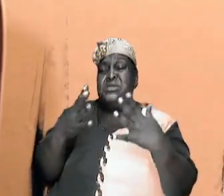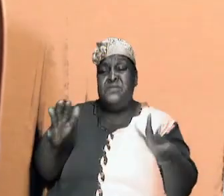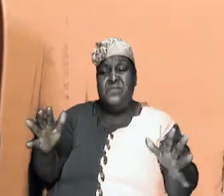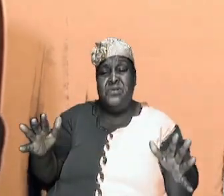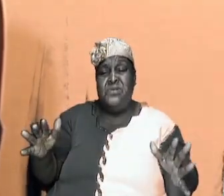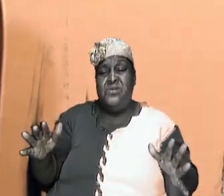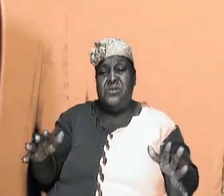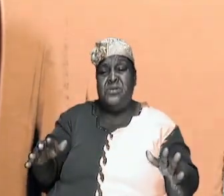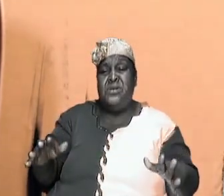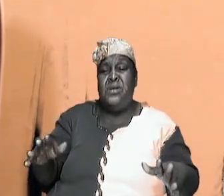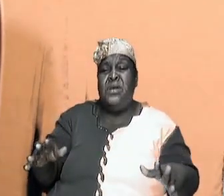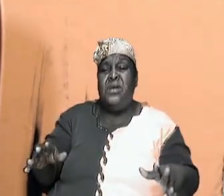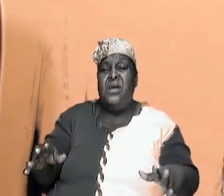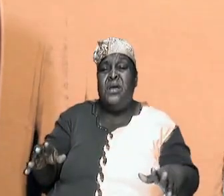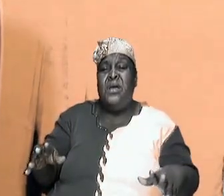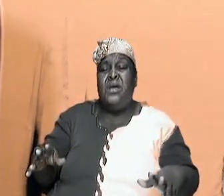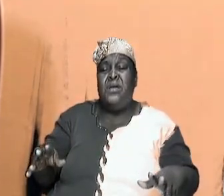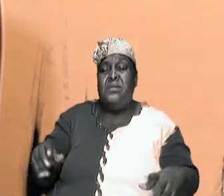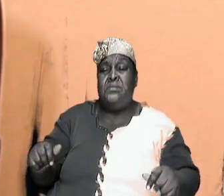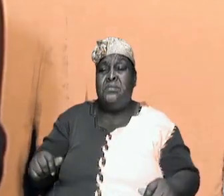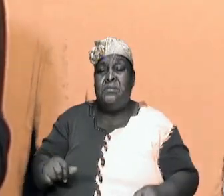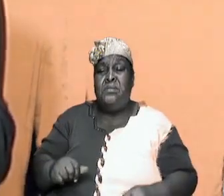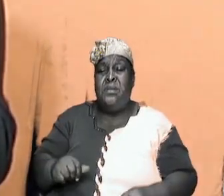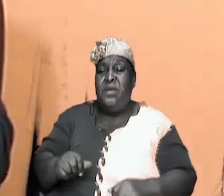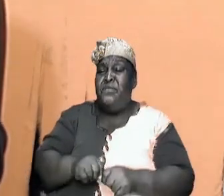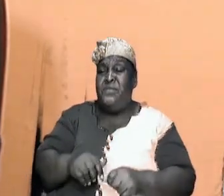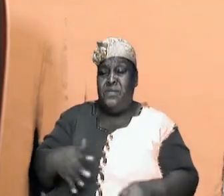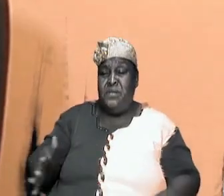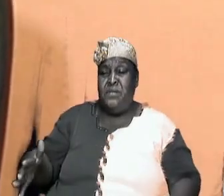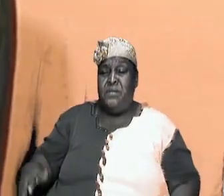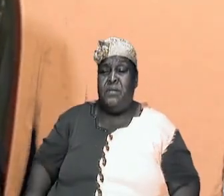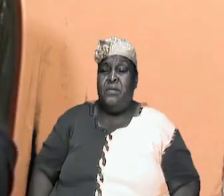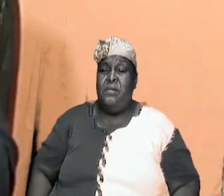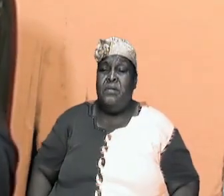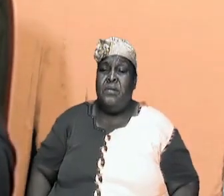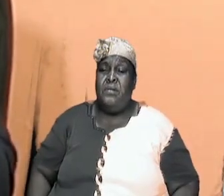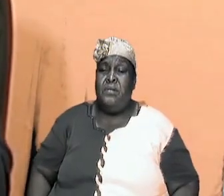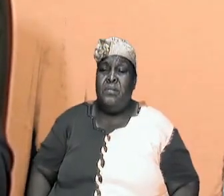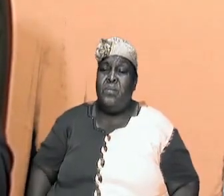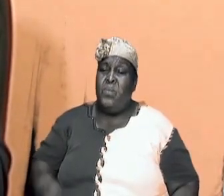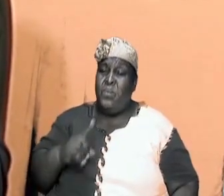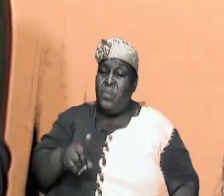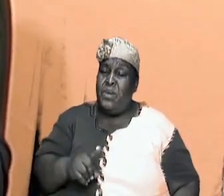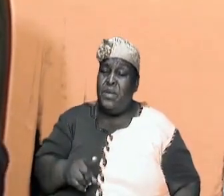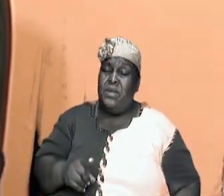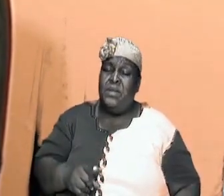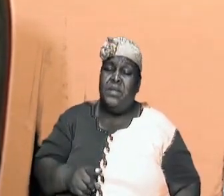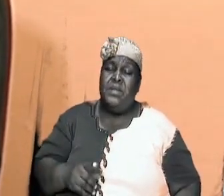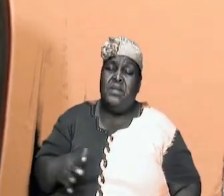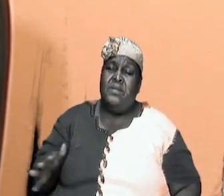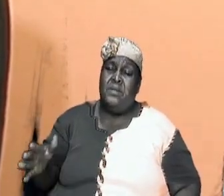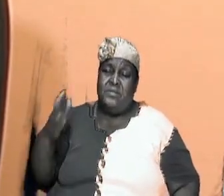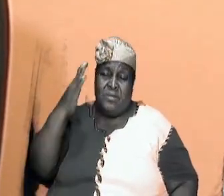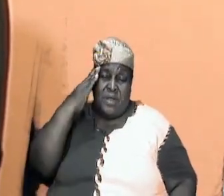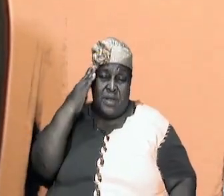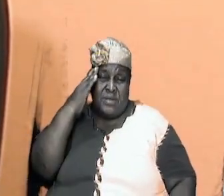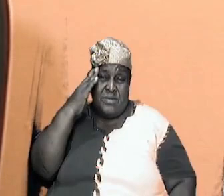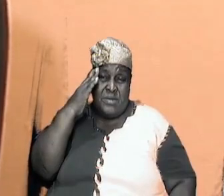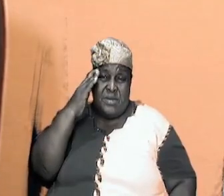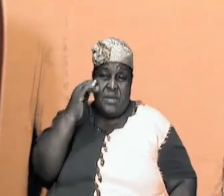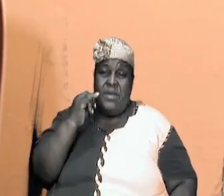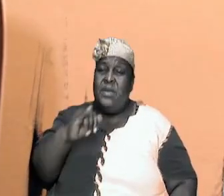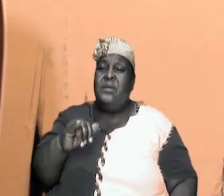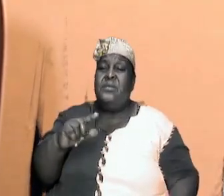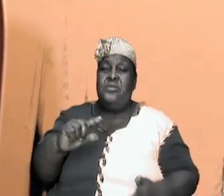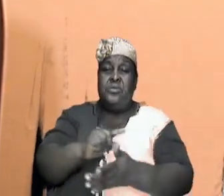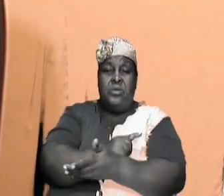and his mantra and all of that. One source of that knowledge is the